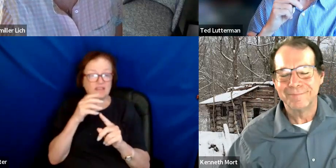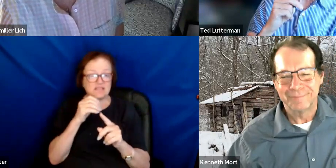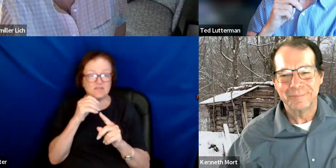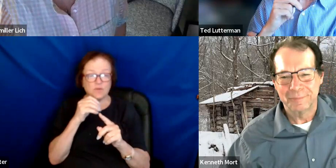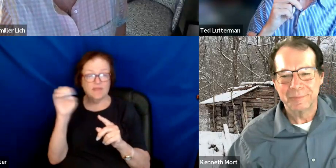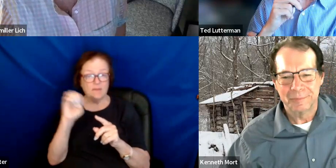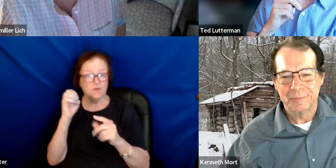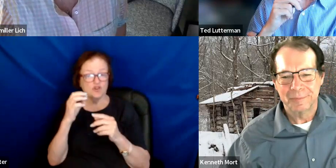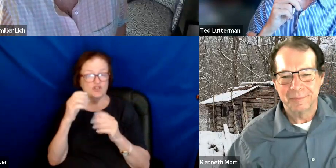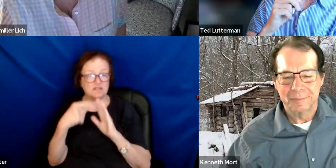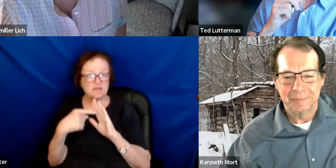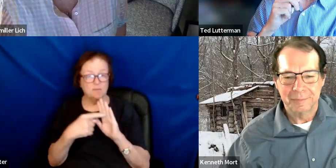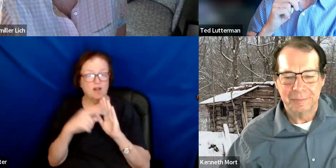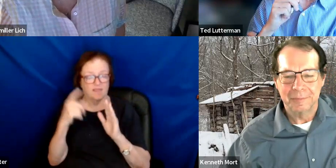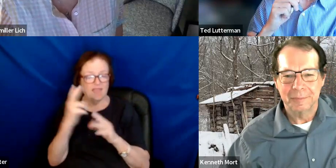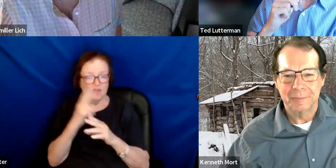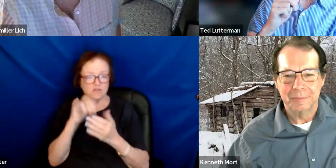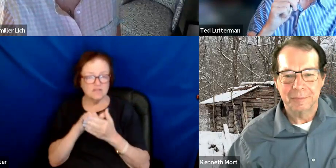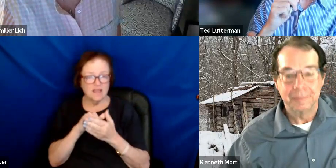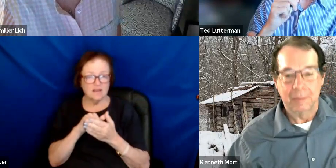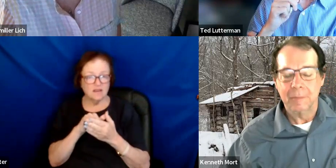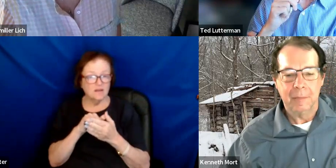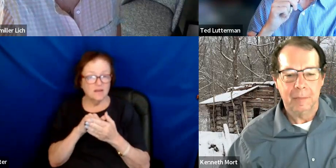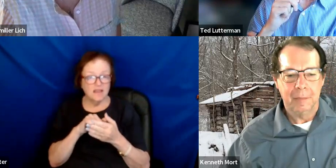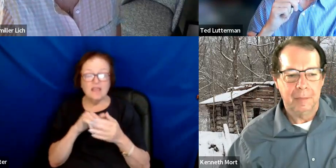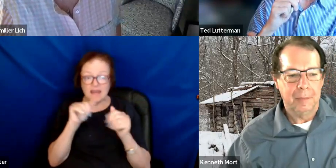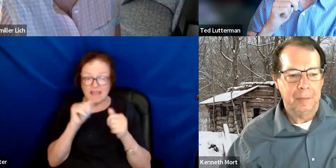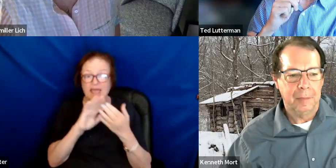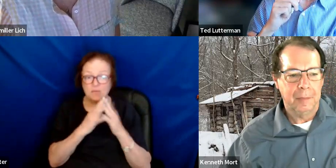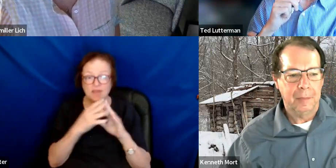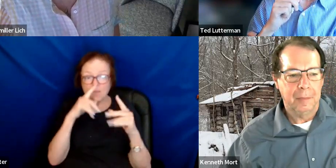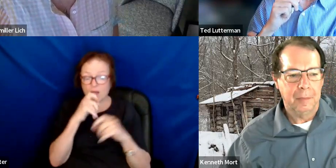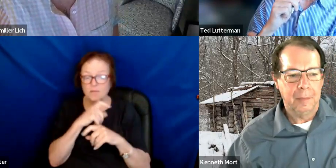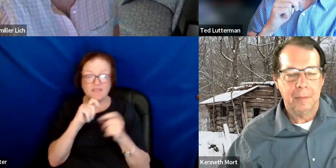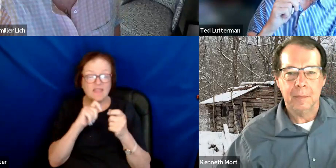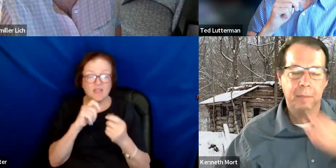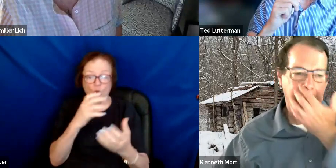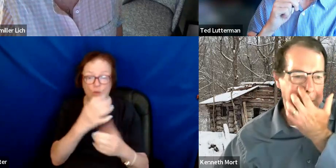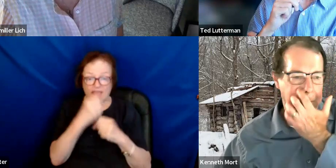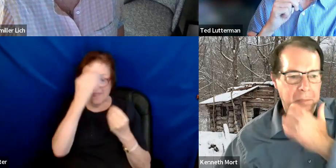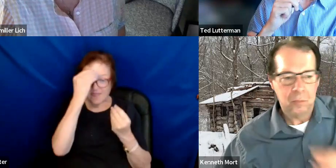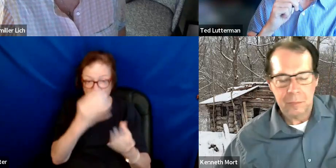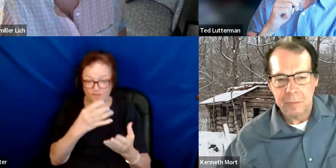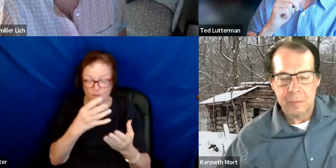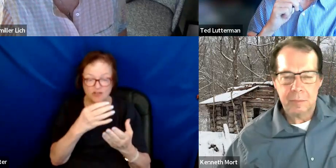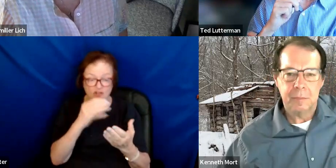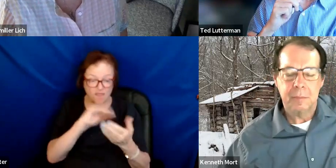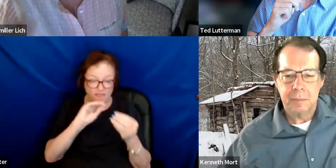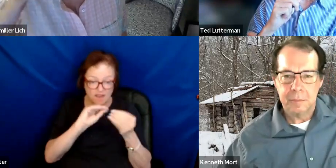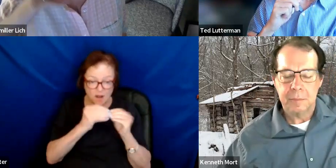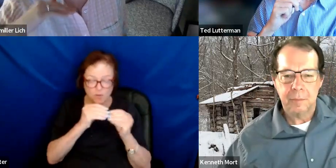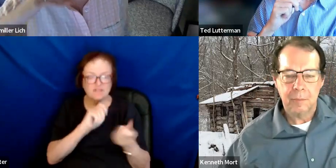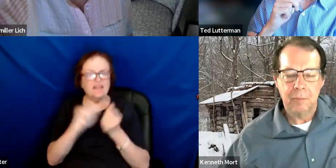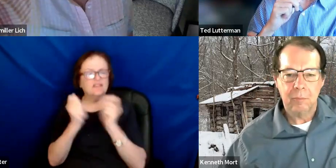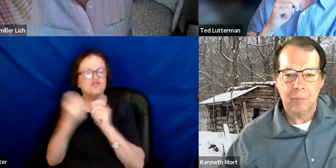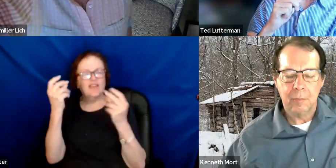do we, and the issues you just brought up complicate that. Things change as fast as we get the data we need to, simulate that. So we've been very deliberate about